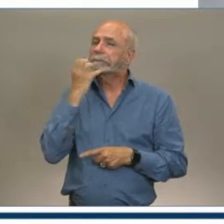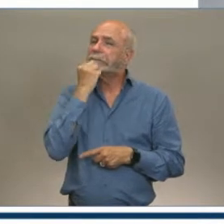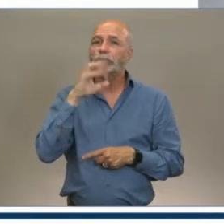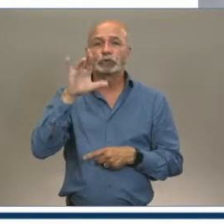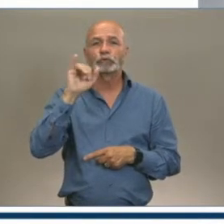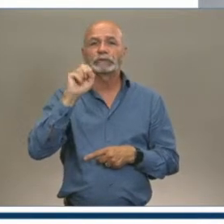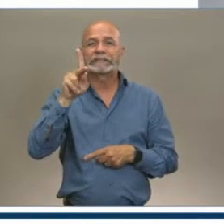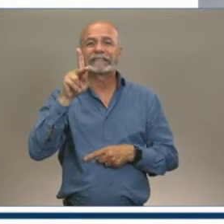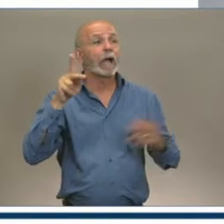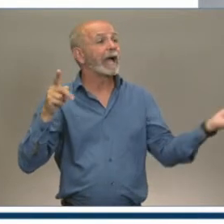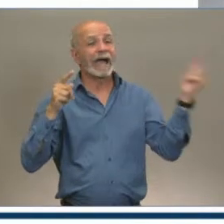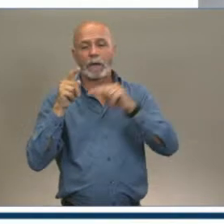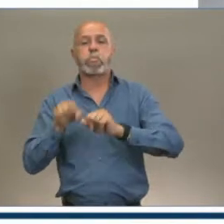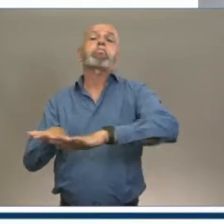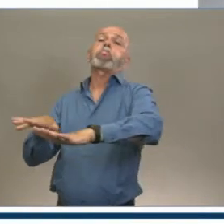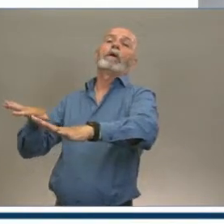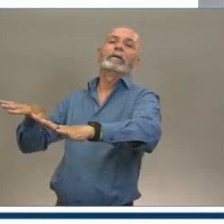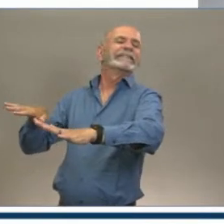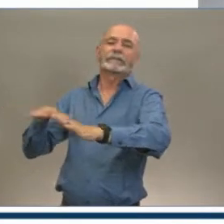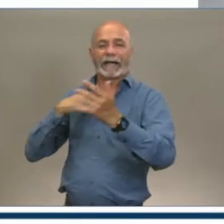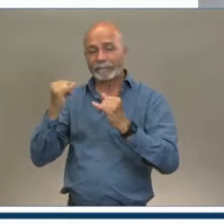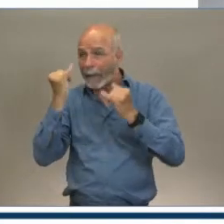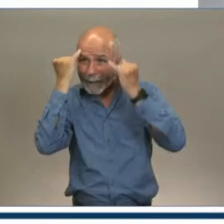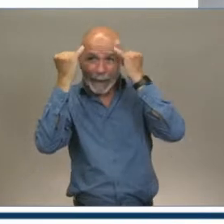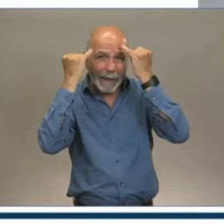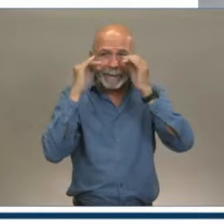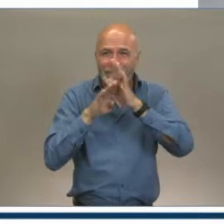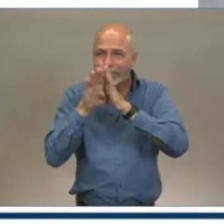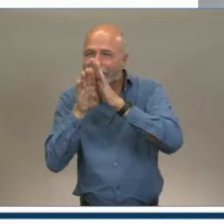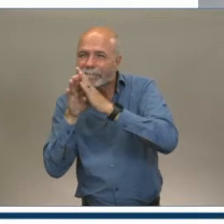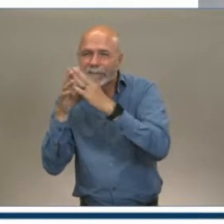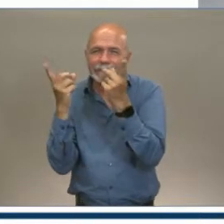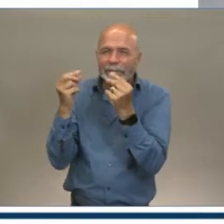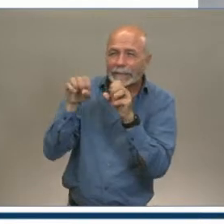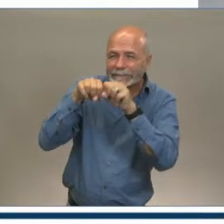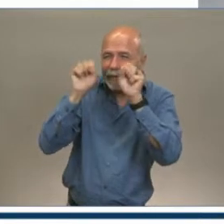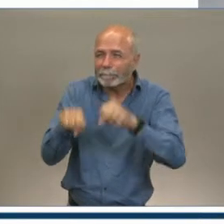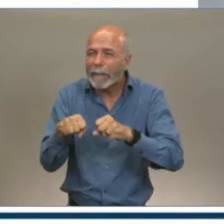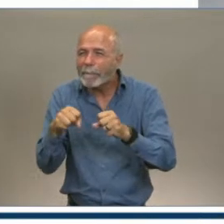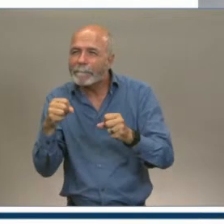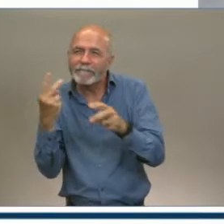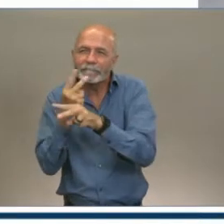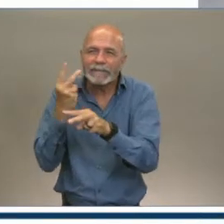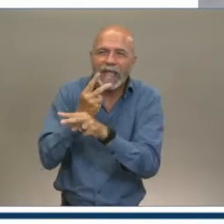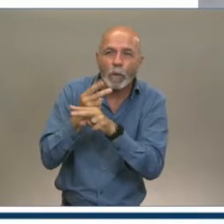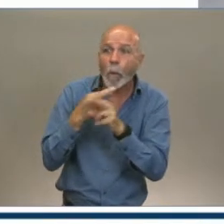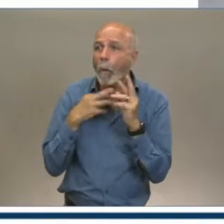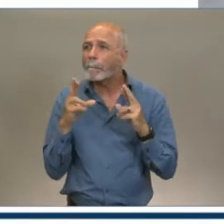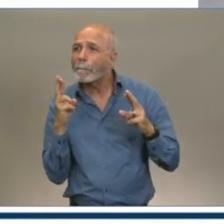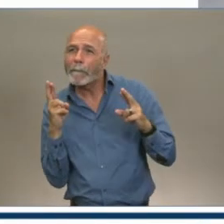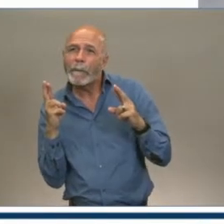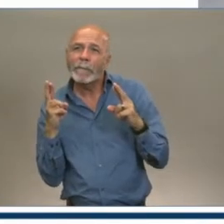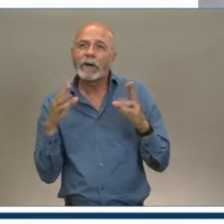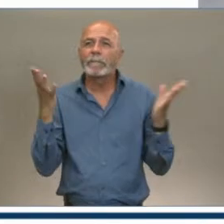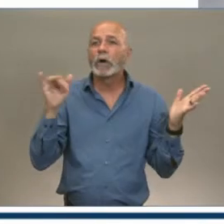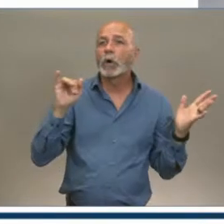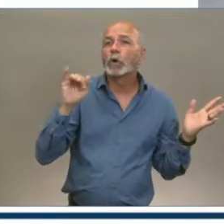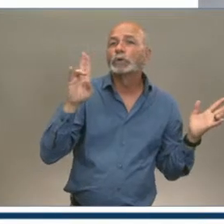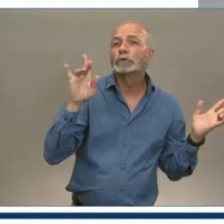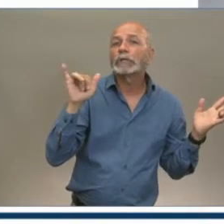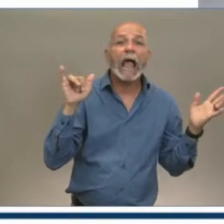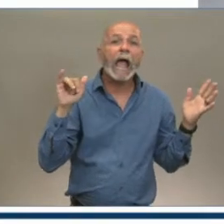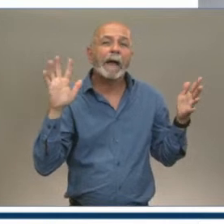system, we'll have the Atlantic open, and we hope to be open in July, and ideally early July for the rest of